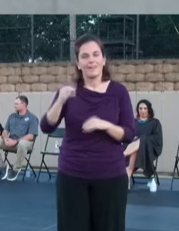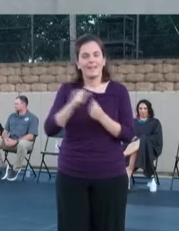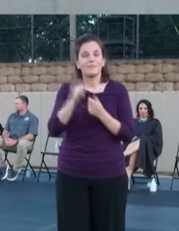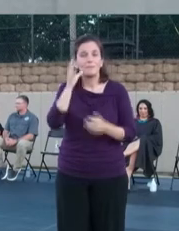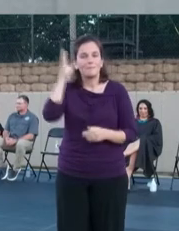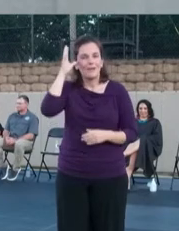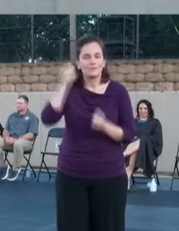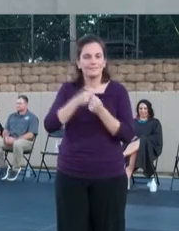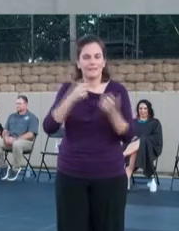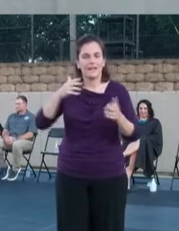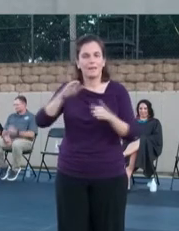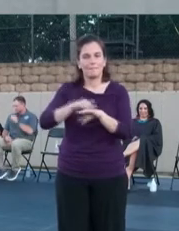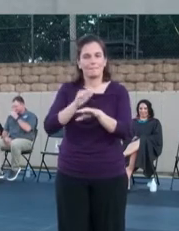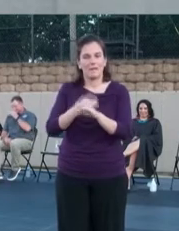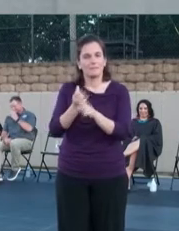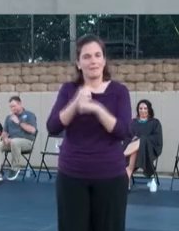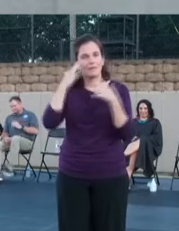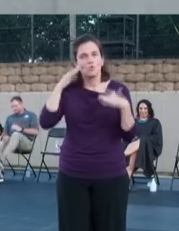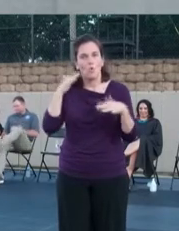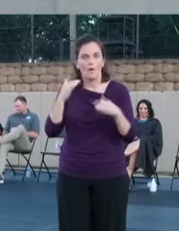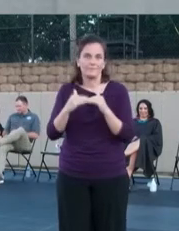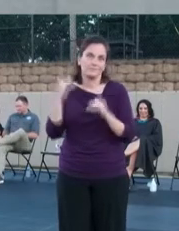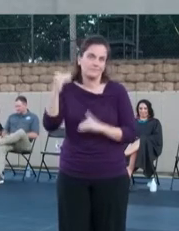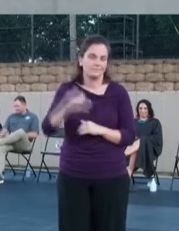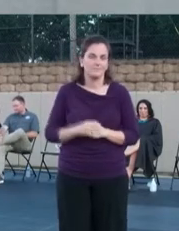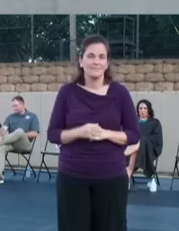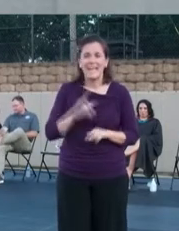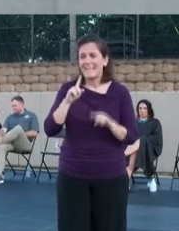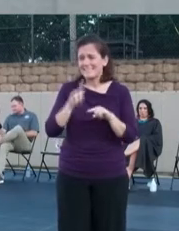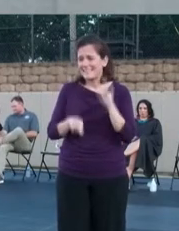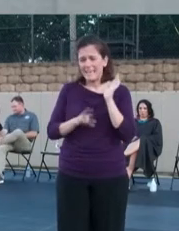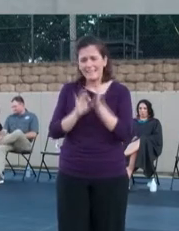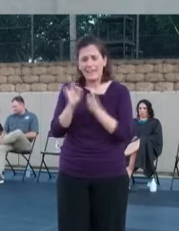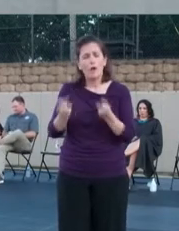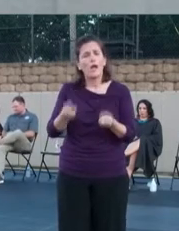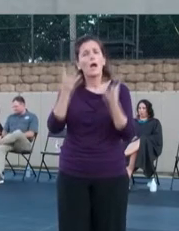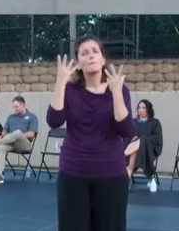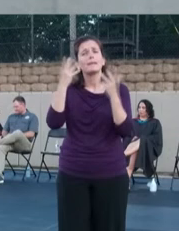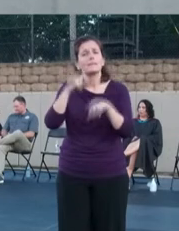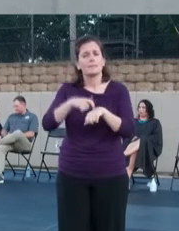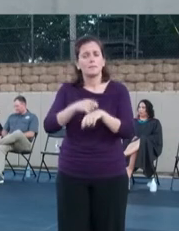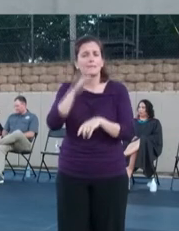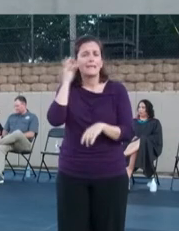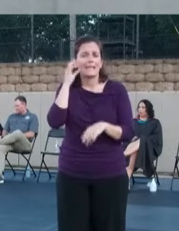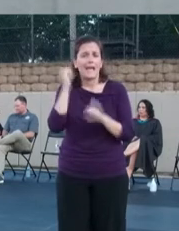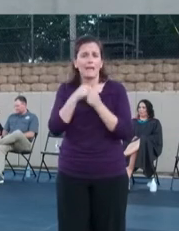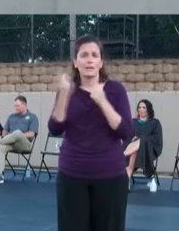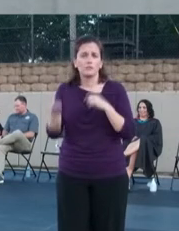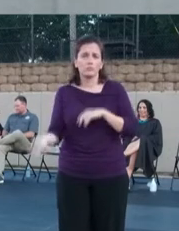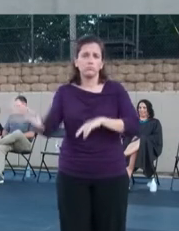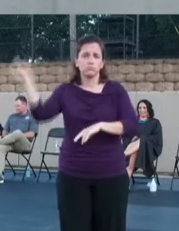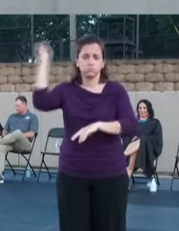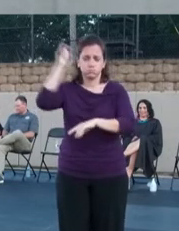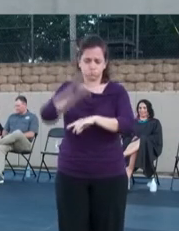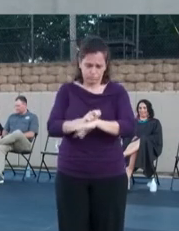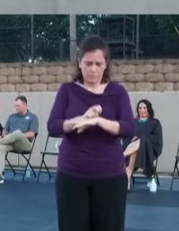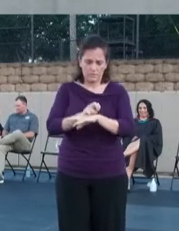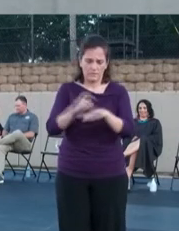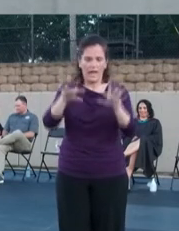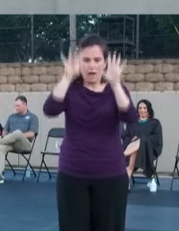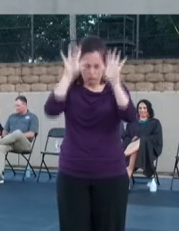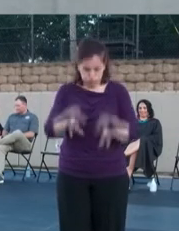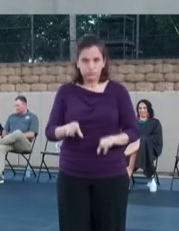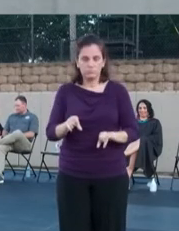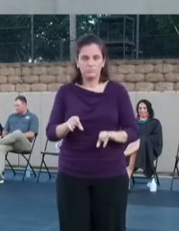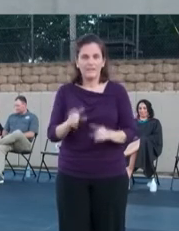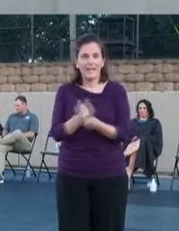possible. I cannot even count how many times my cat has jumped on my laptop and deleted everything. Long story short,